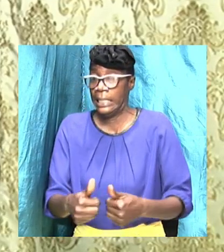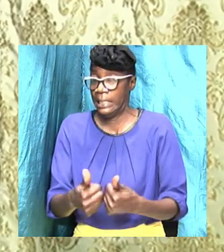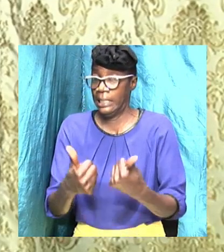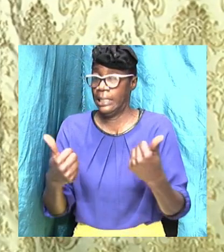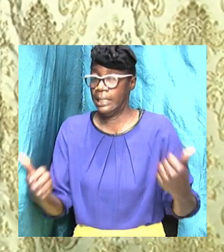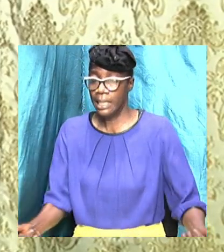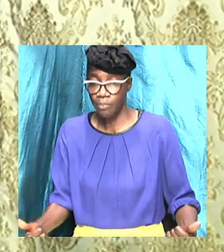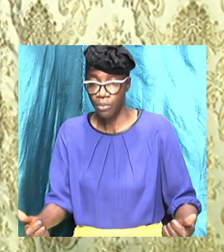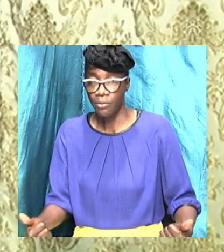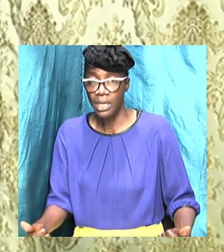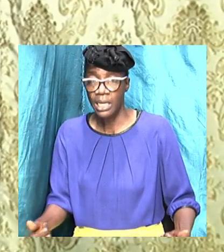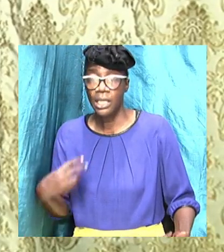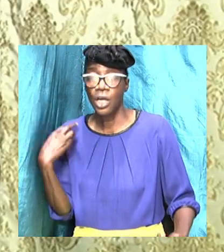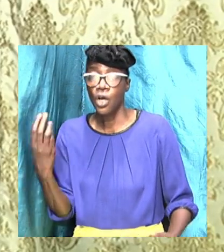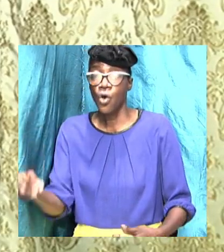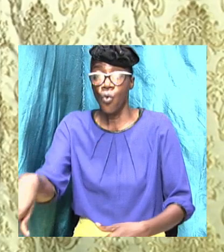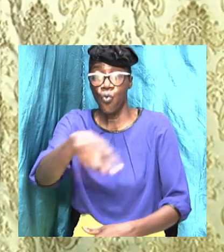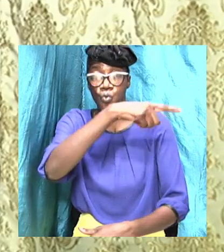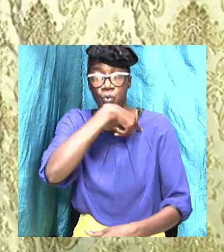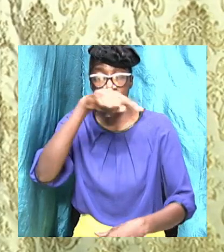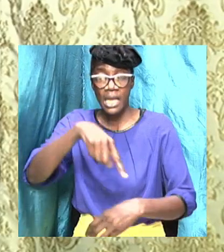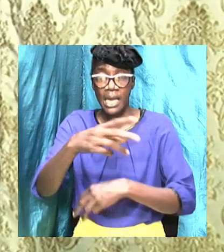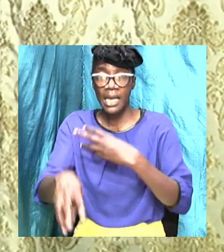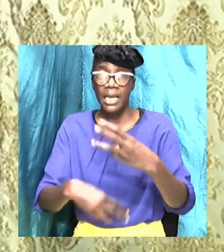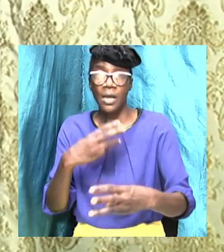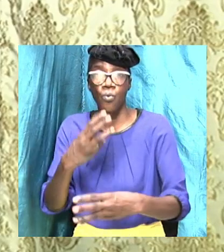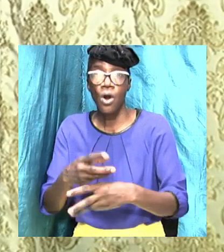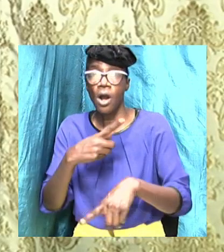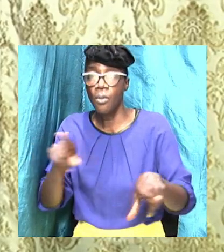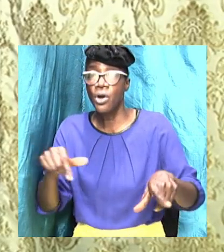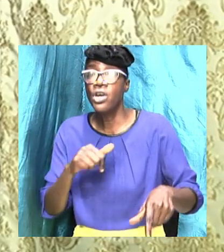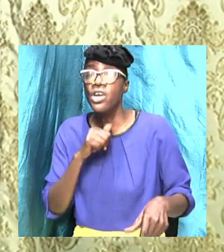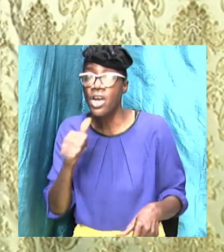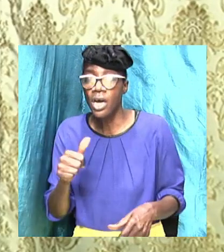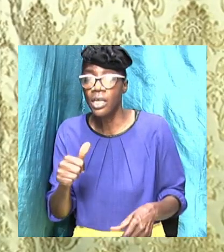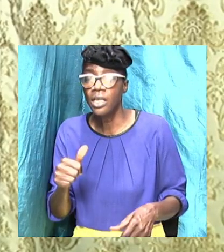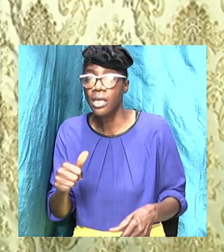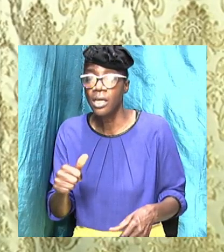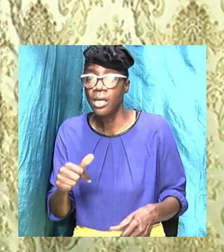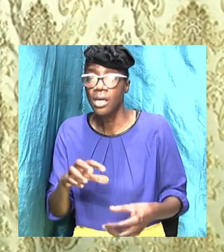in the world, but not of the world. Look here, I have